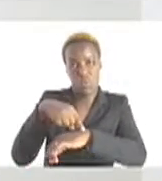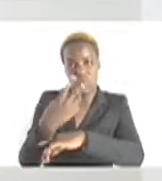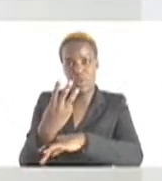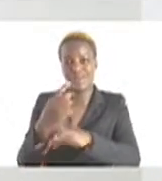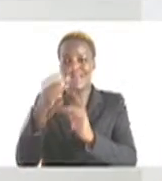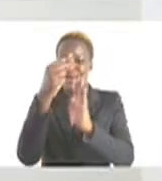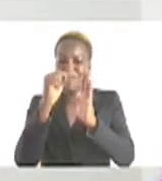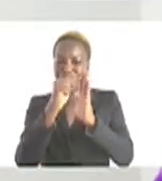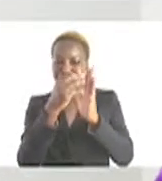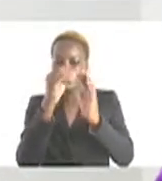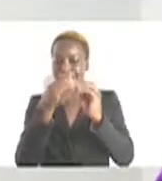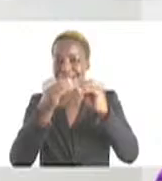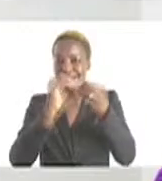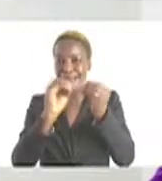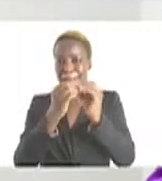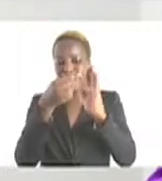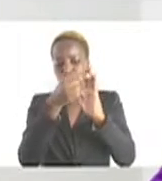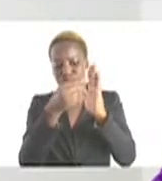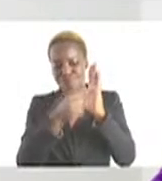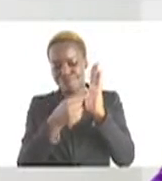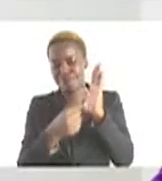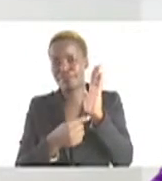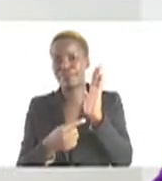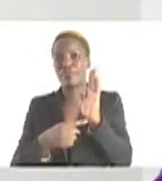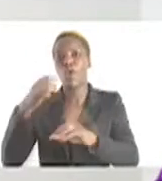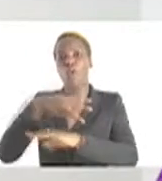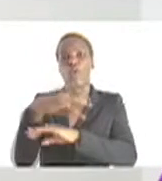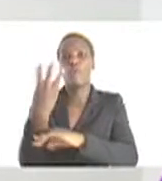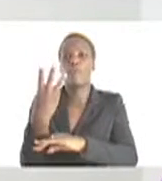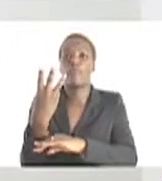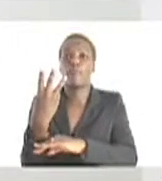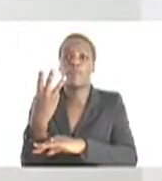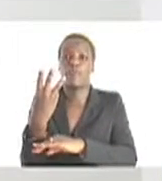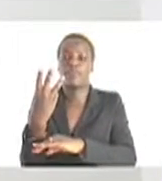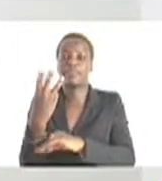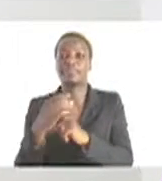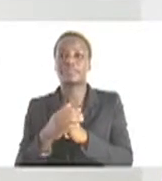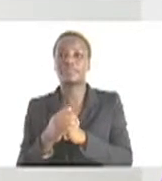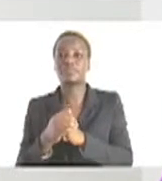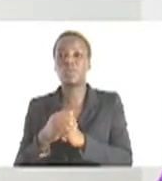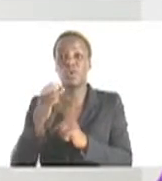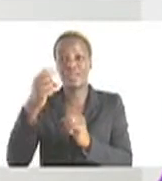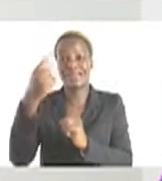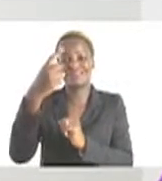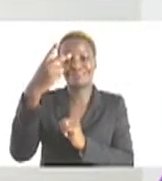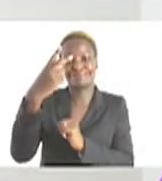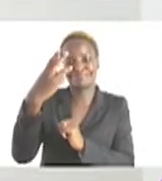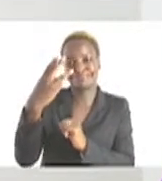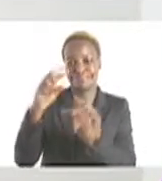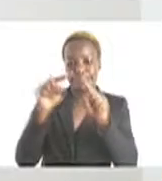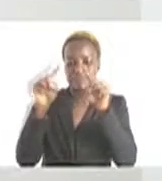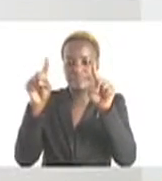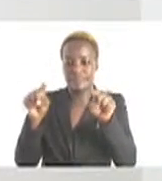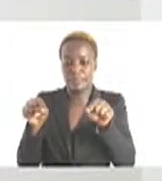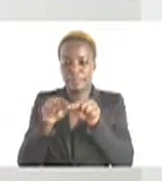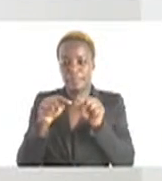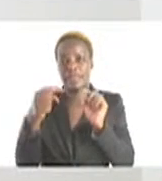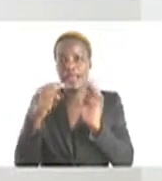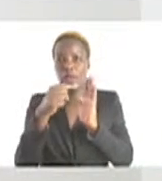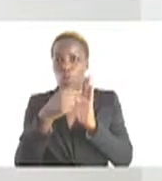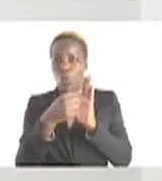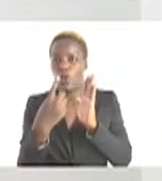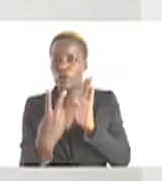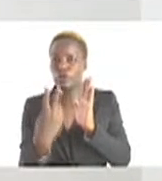those boxes stands for the Wednesday. We can always count the boxes. For example,